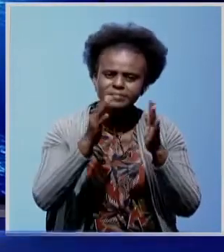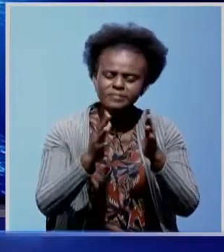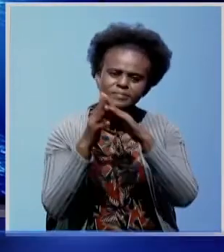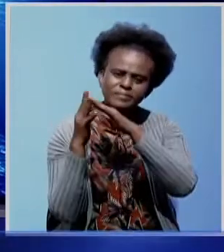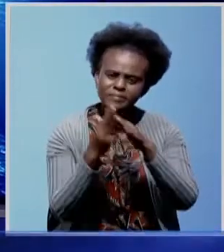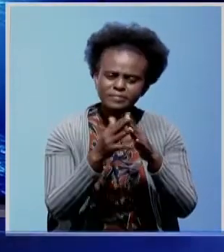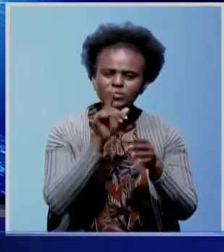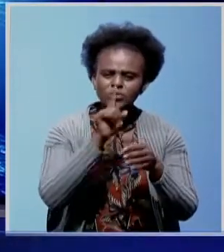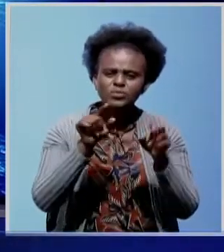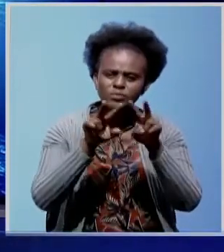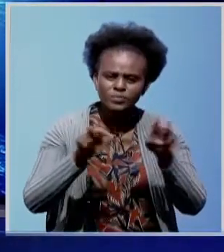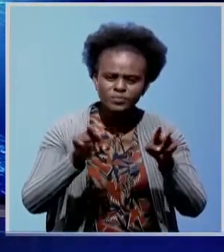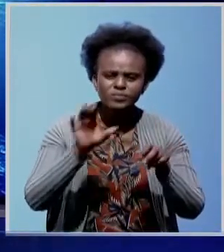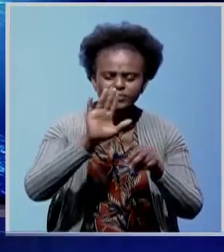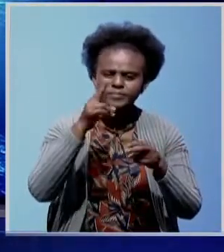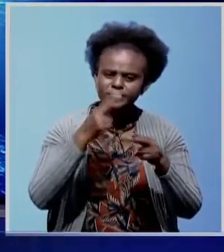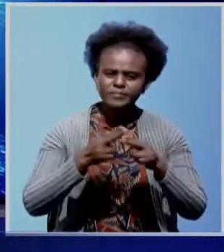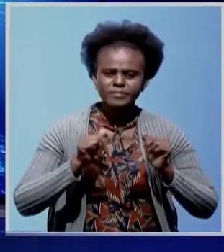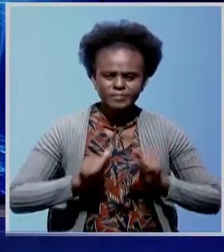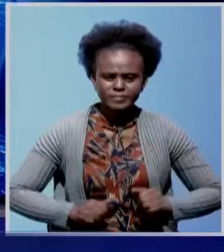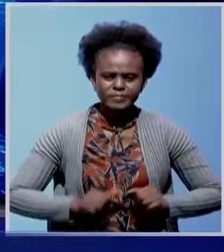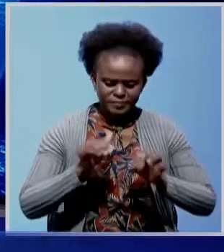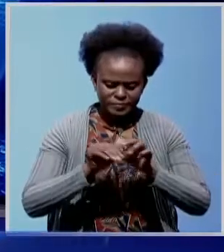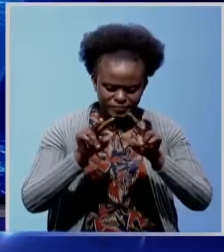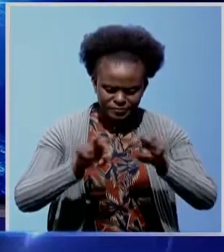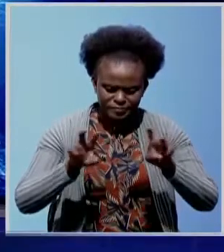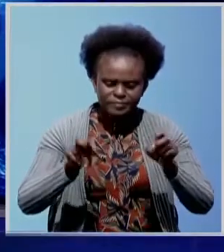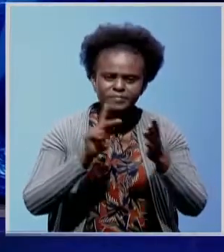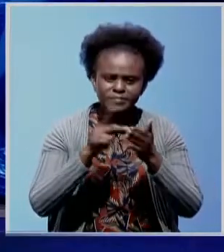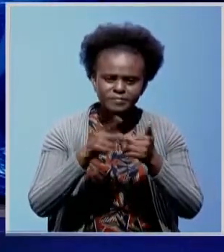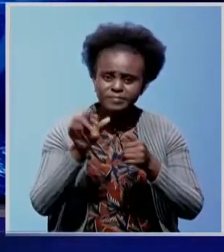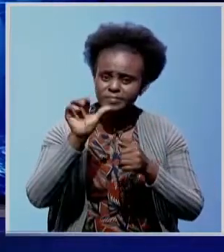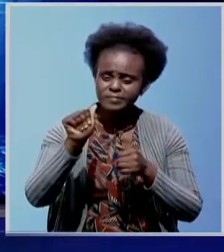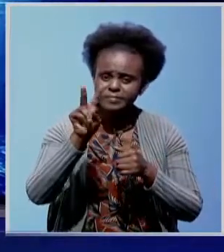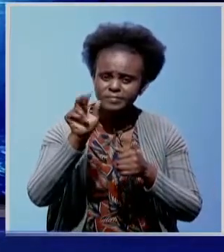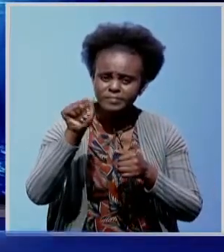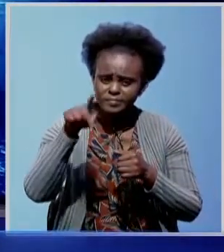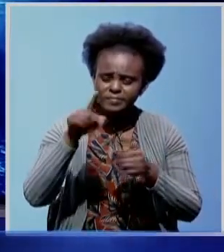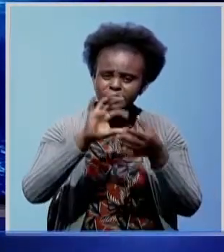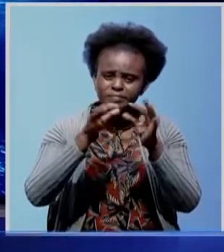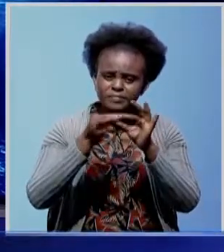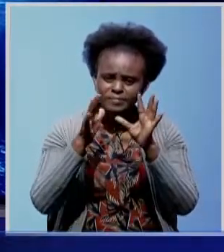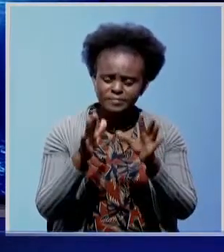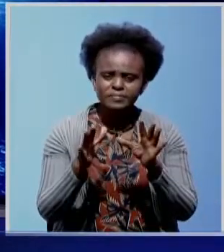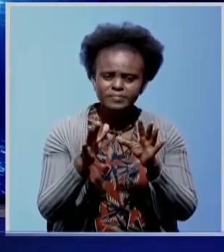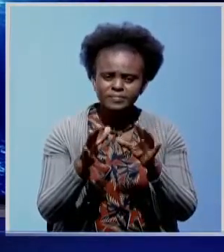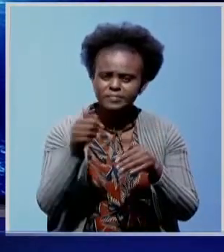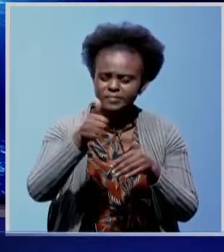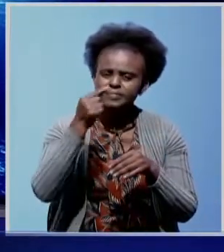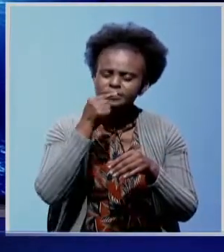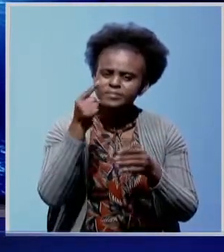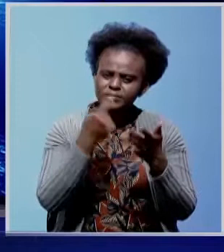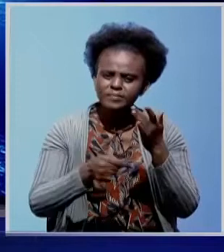ensure that they verify their details in the physical verification exercise. Other provincial coordinator Amos Muselema says